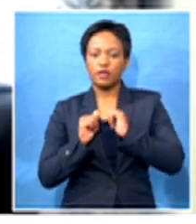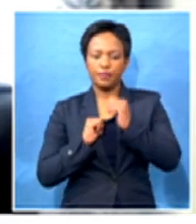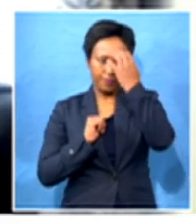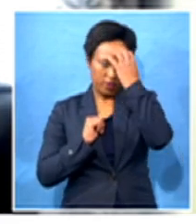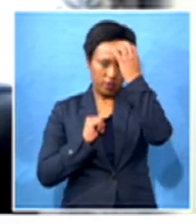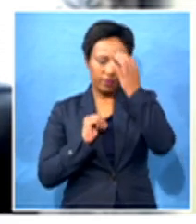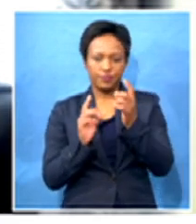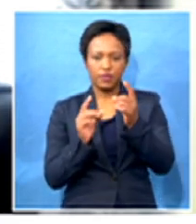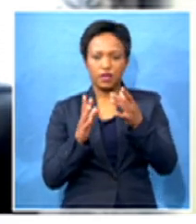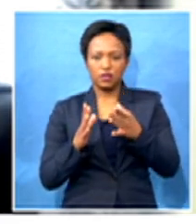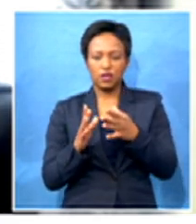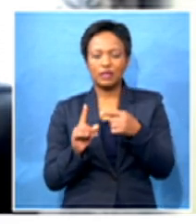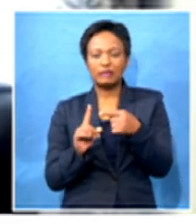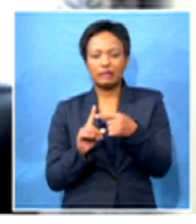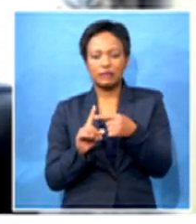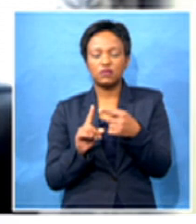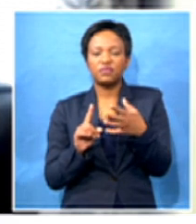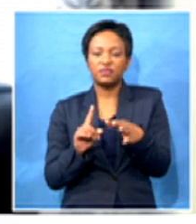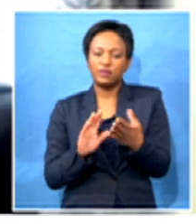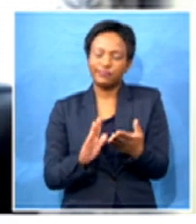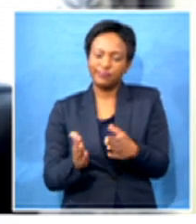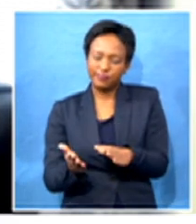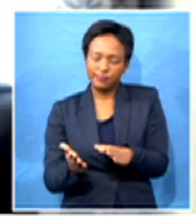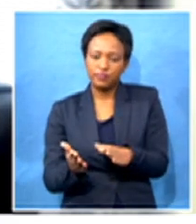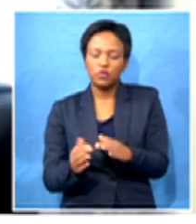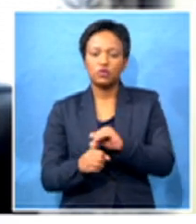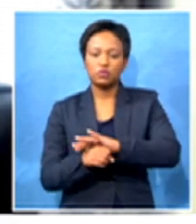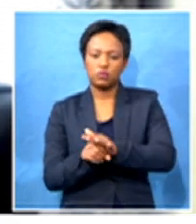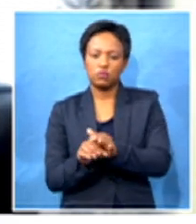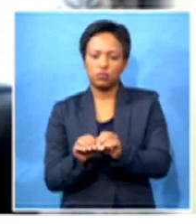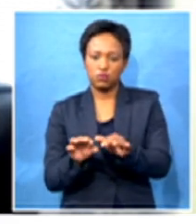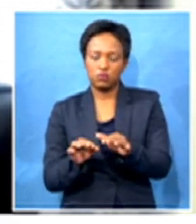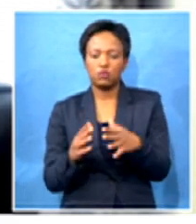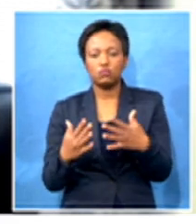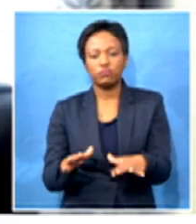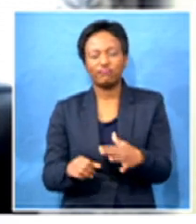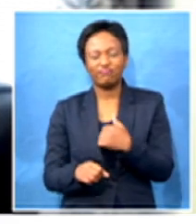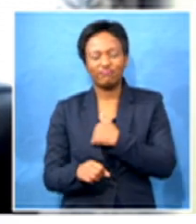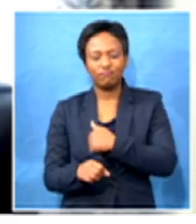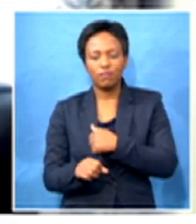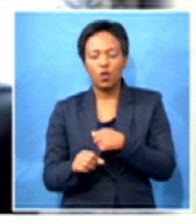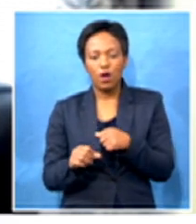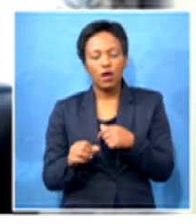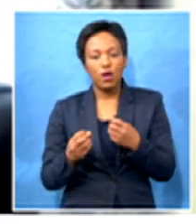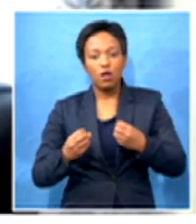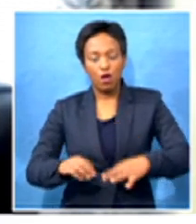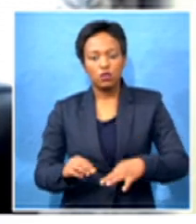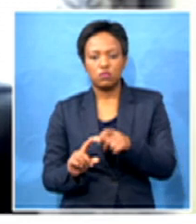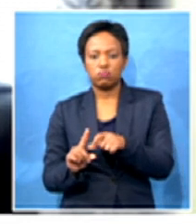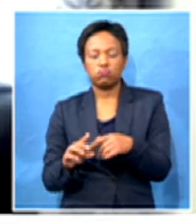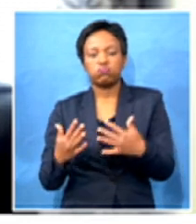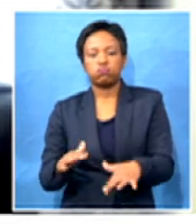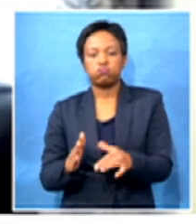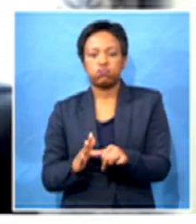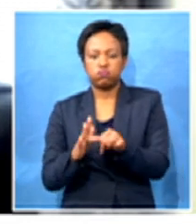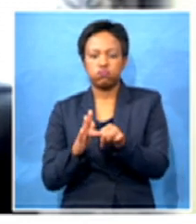the acting chief directors who have succumbed to the COVID-19. It is a great loss to us and quite a